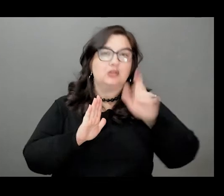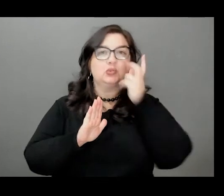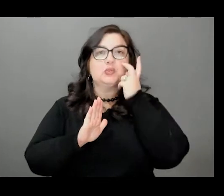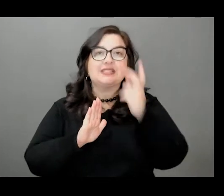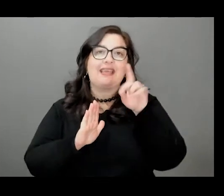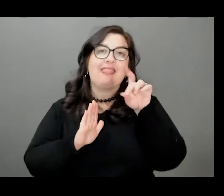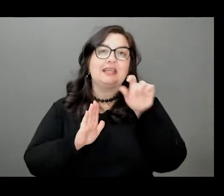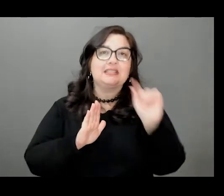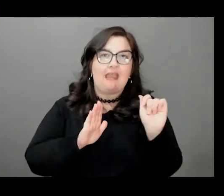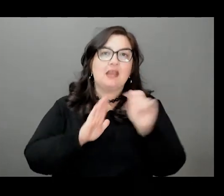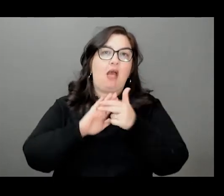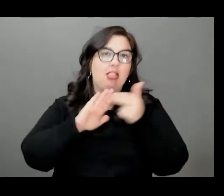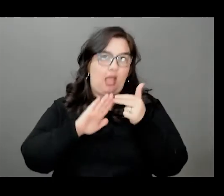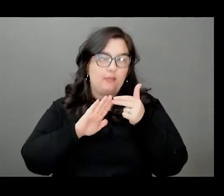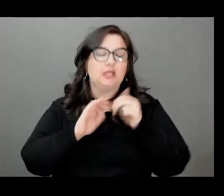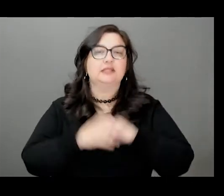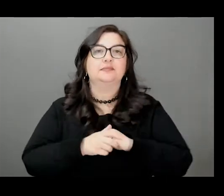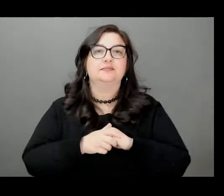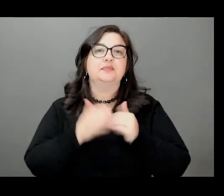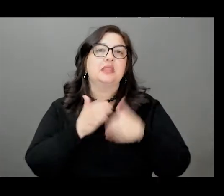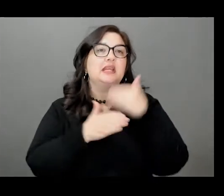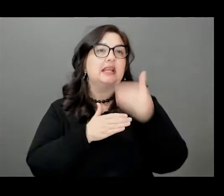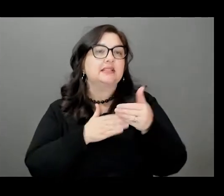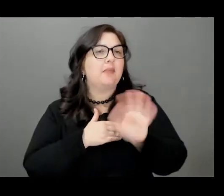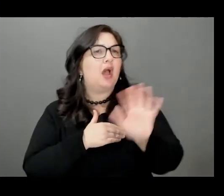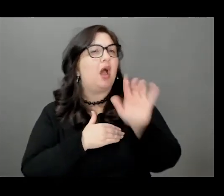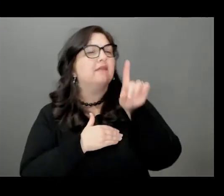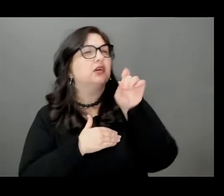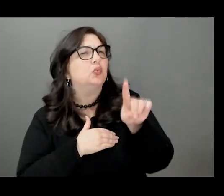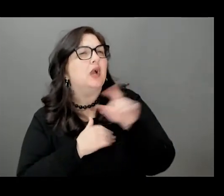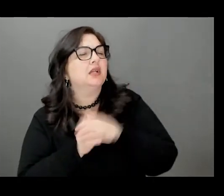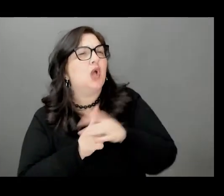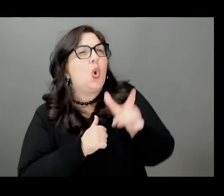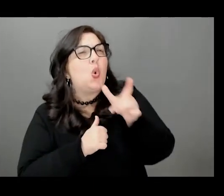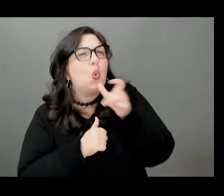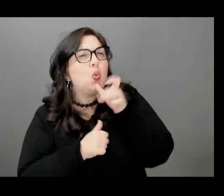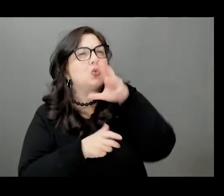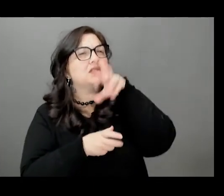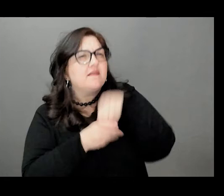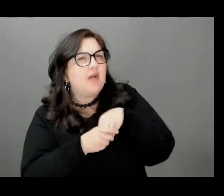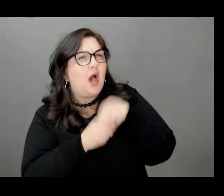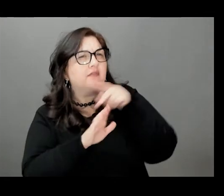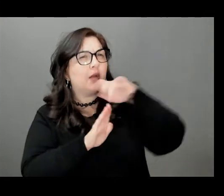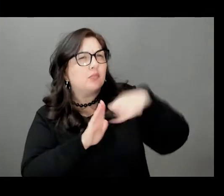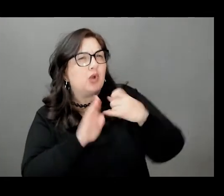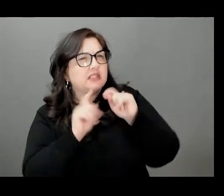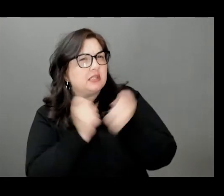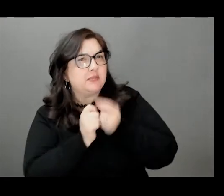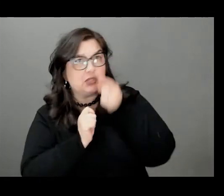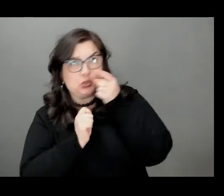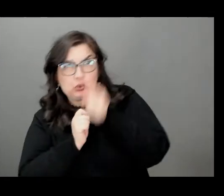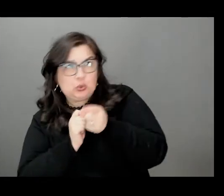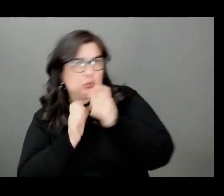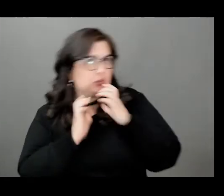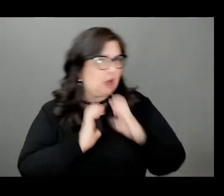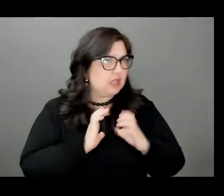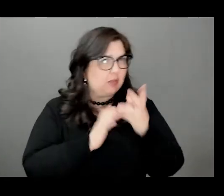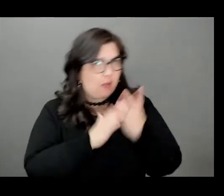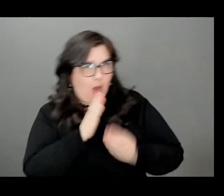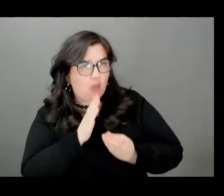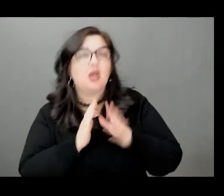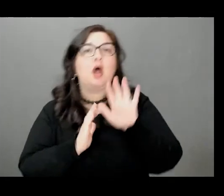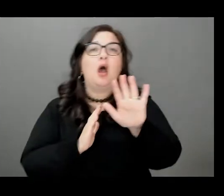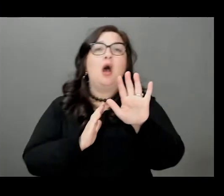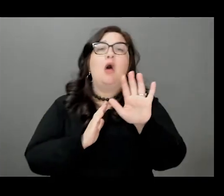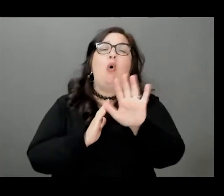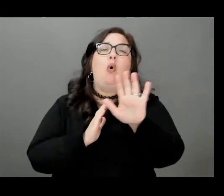access to the projects, to the data labeling projects. The next So, step Manish, is who is in the project team?